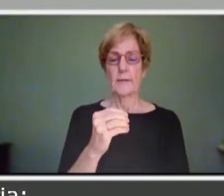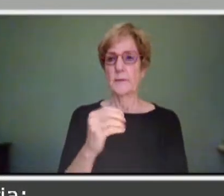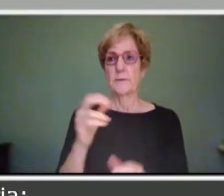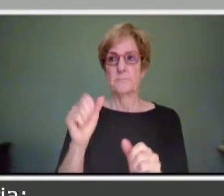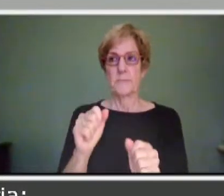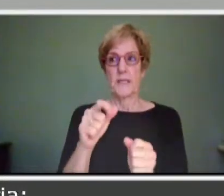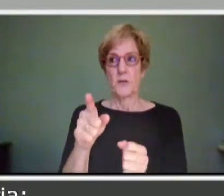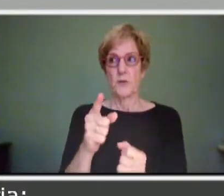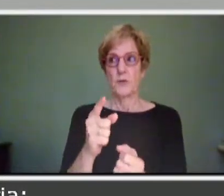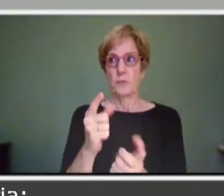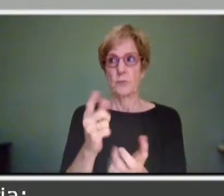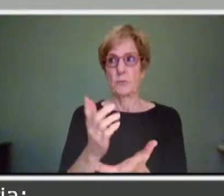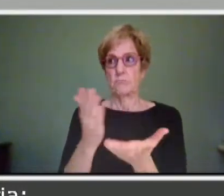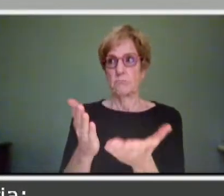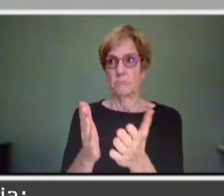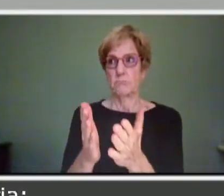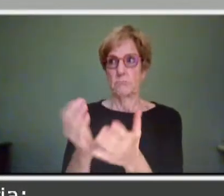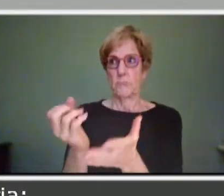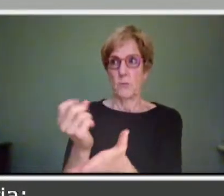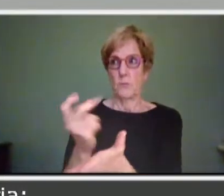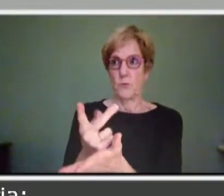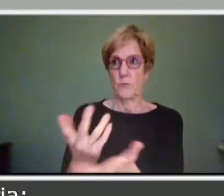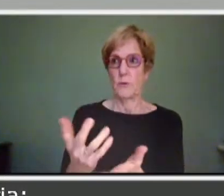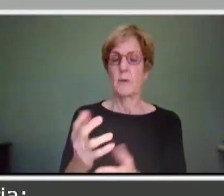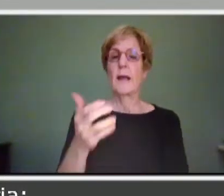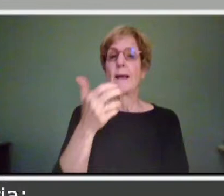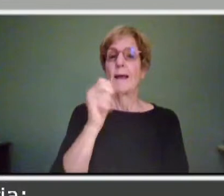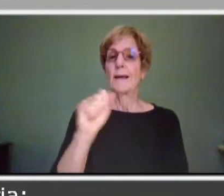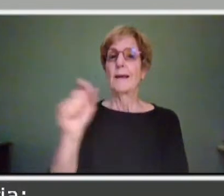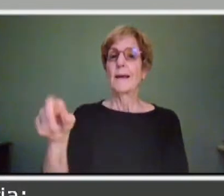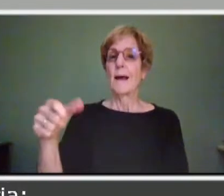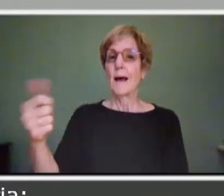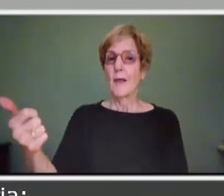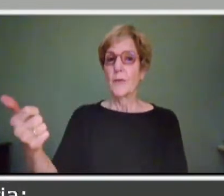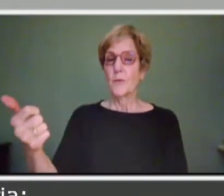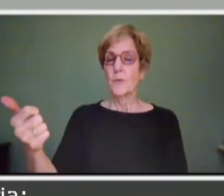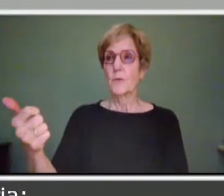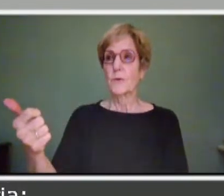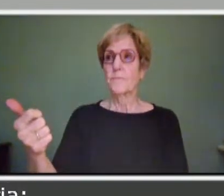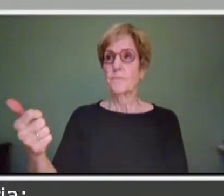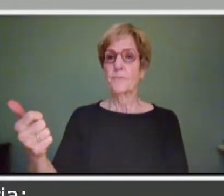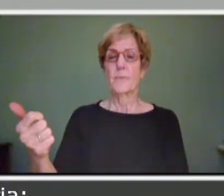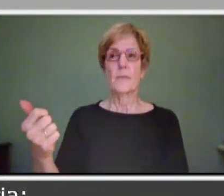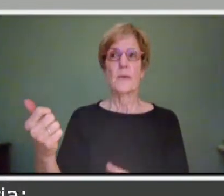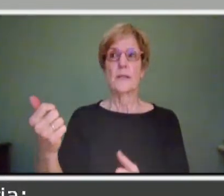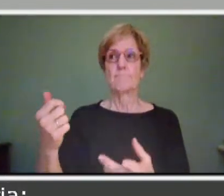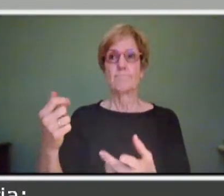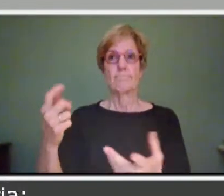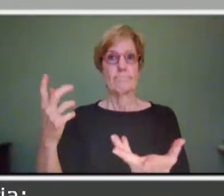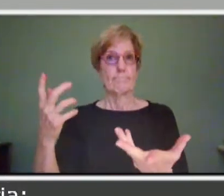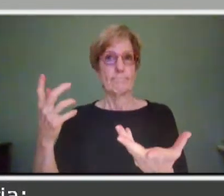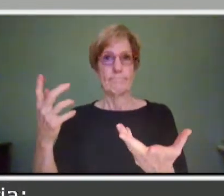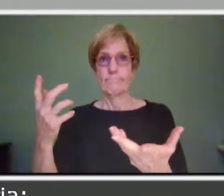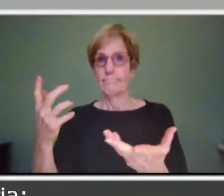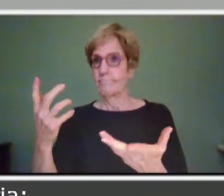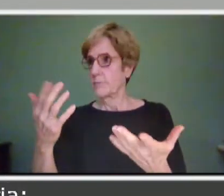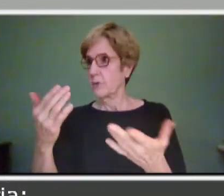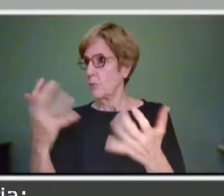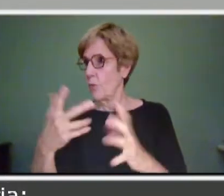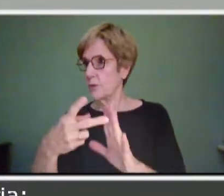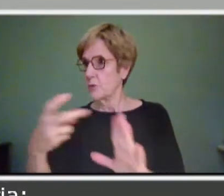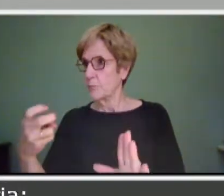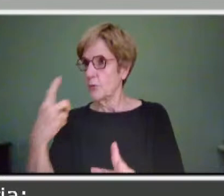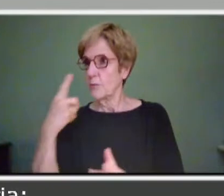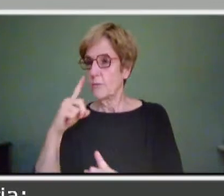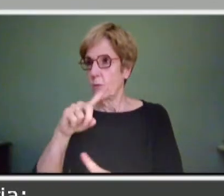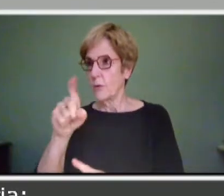petitions. Are there any additional consent agenda items council would like to pull for question, comment,